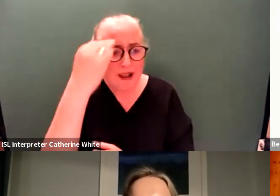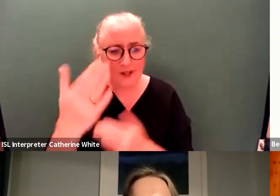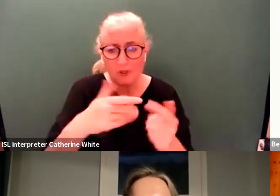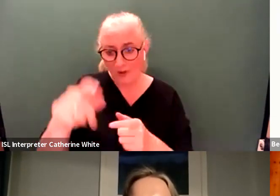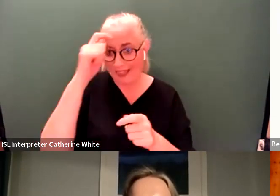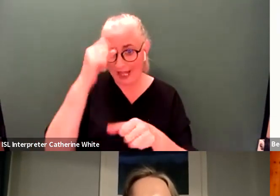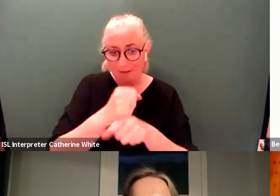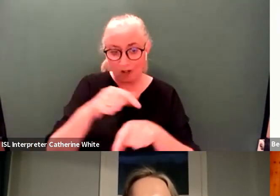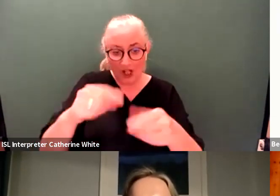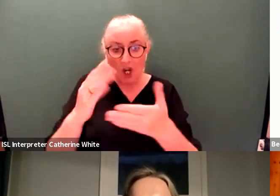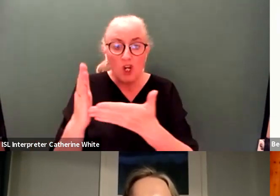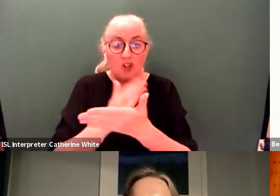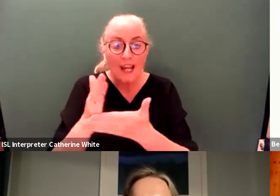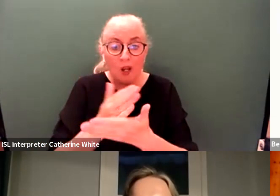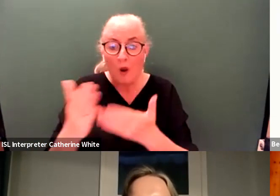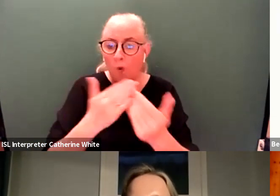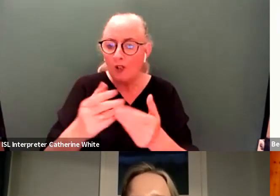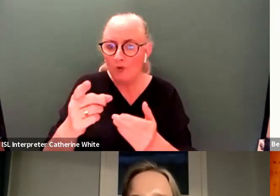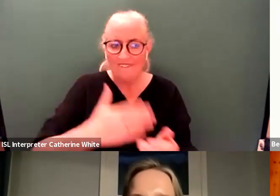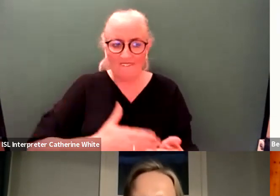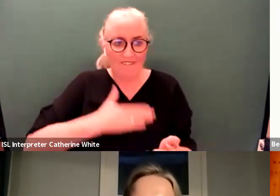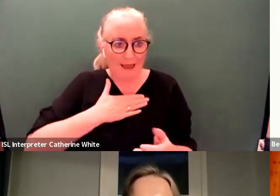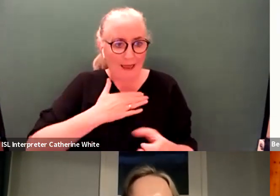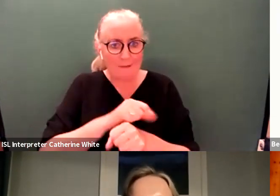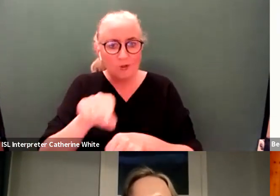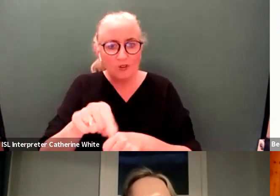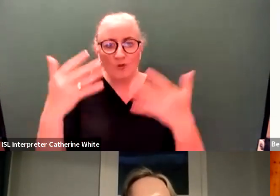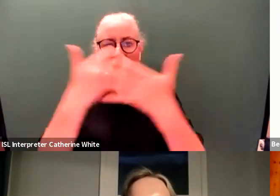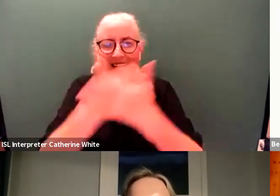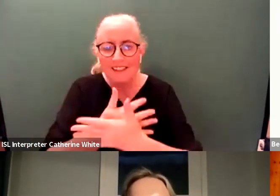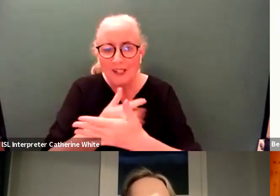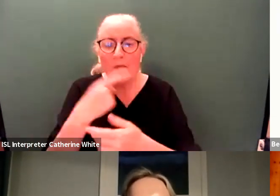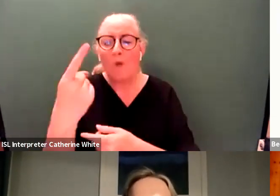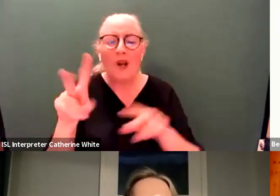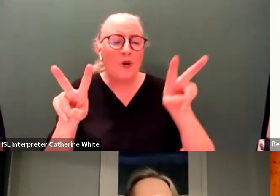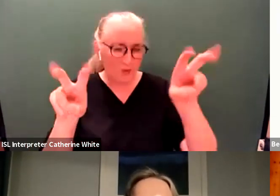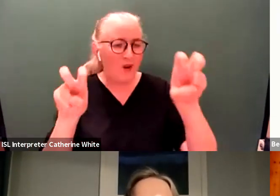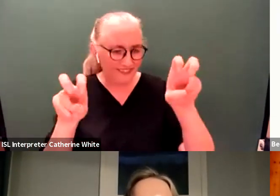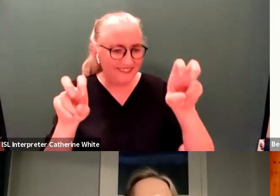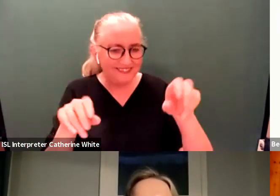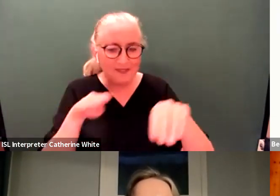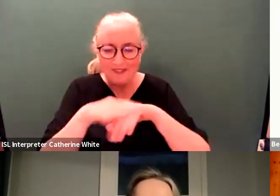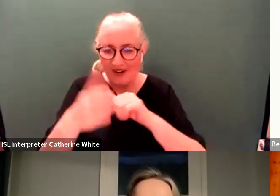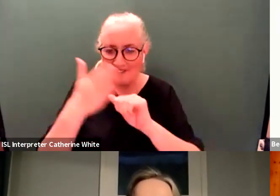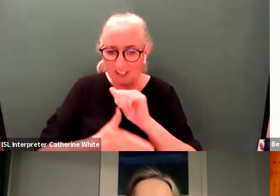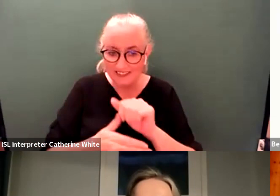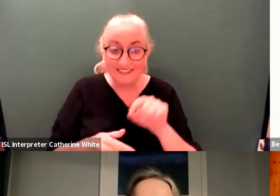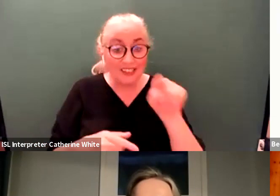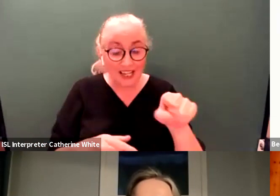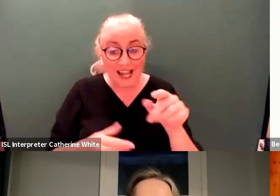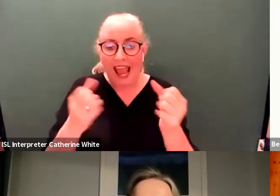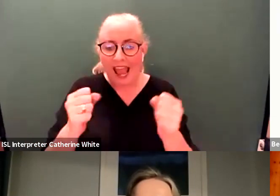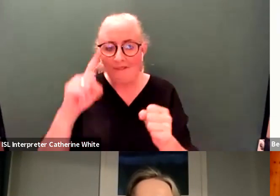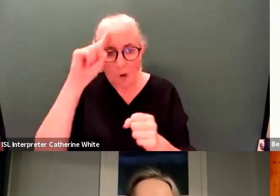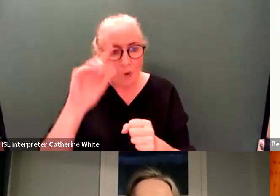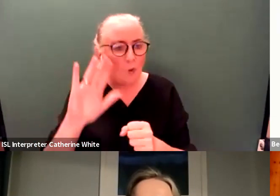just sharing what you've your feelings over tonight. And I'm just going to leave you with one quote before we leave. And that is, there is wisdom